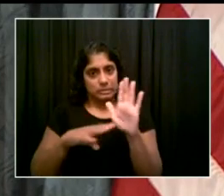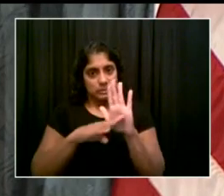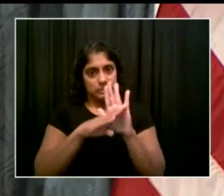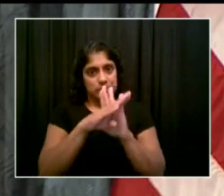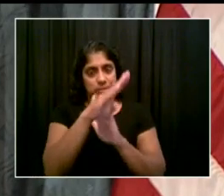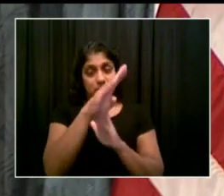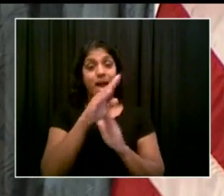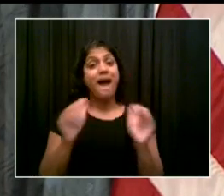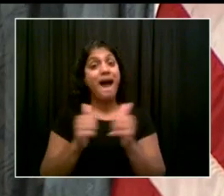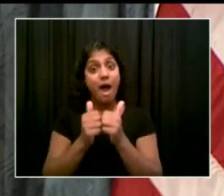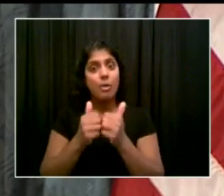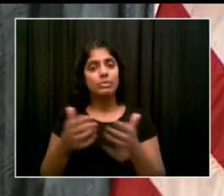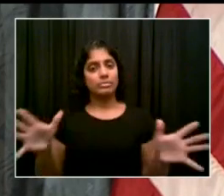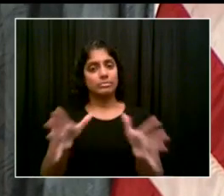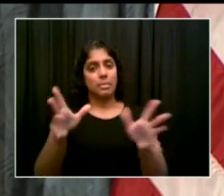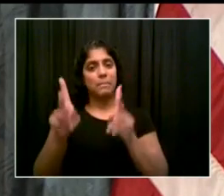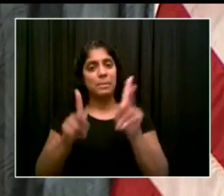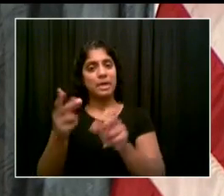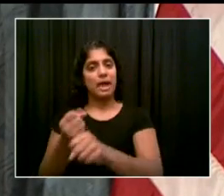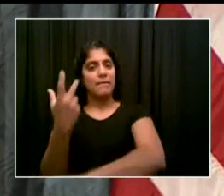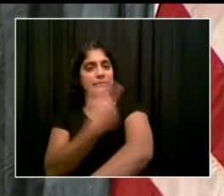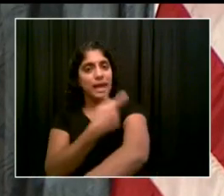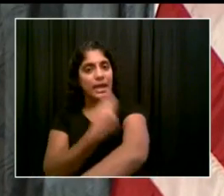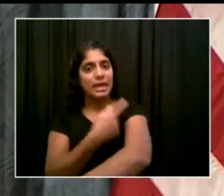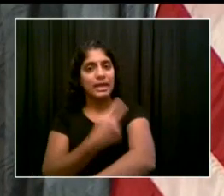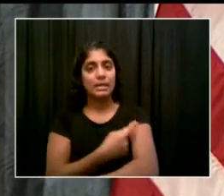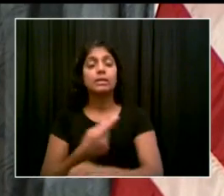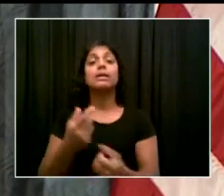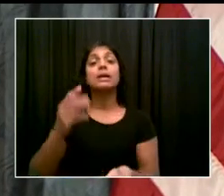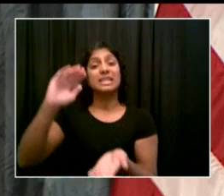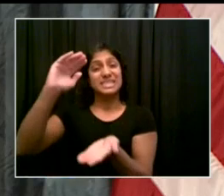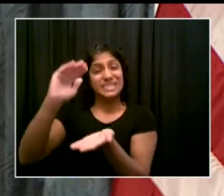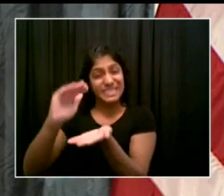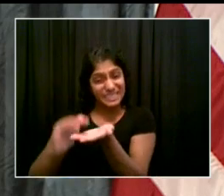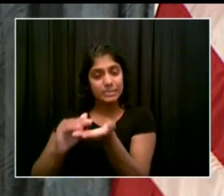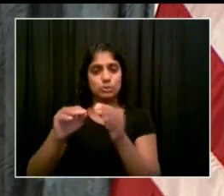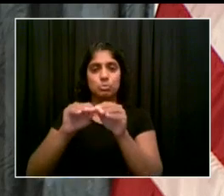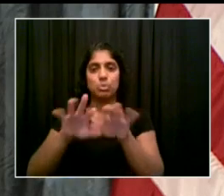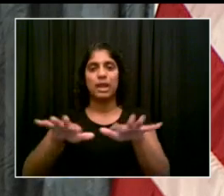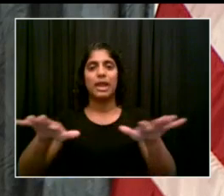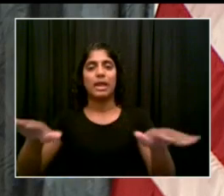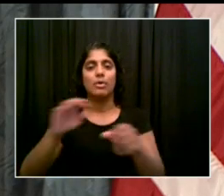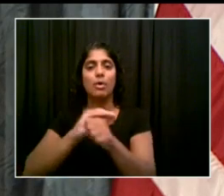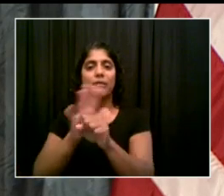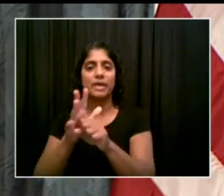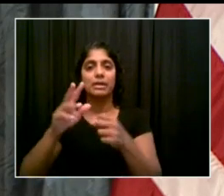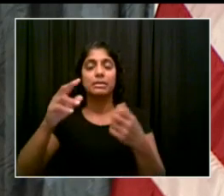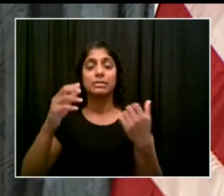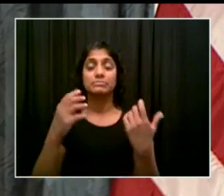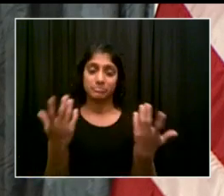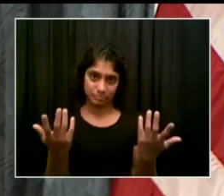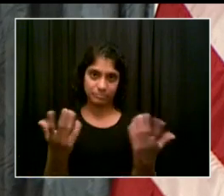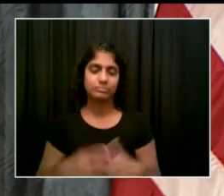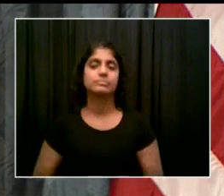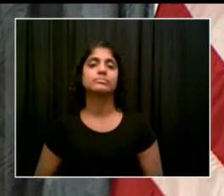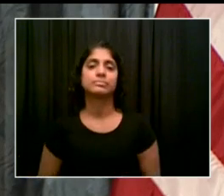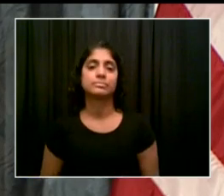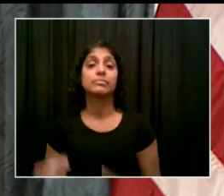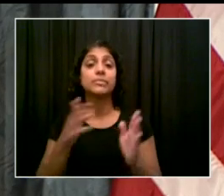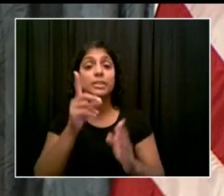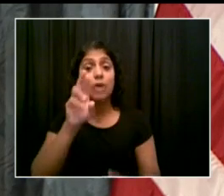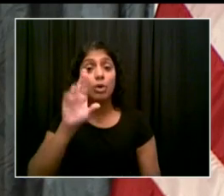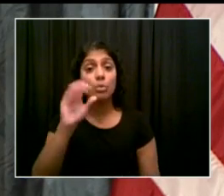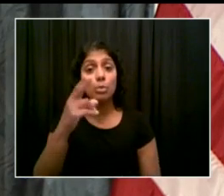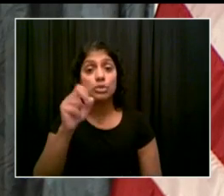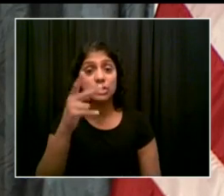our patients, and it's about safety in service. So yes, today we are calling upon our colleagues,